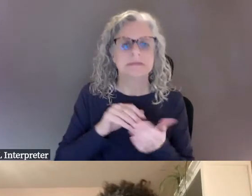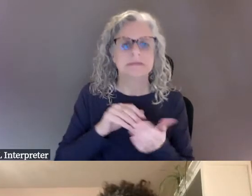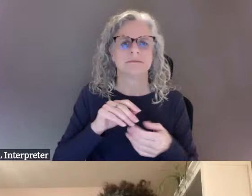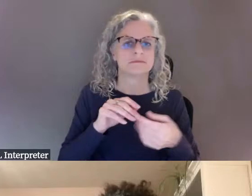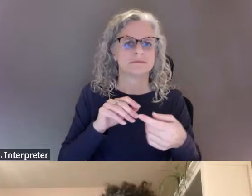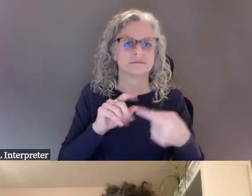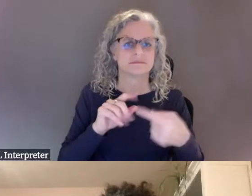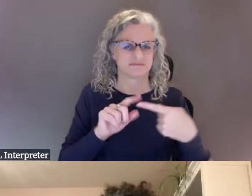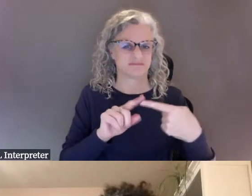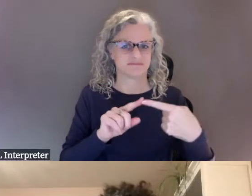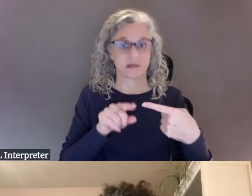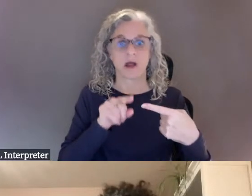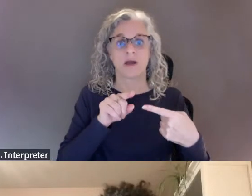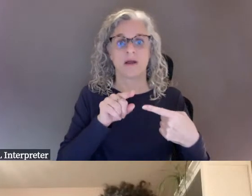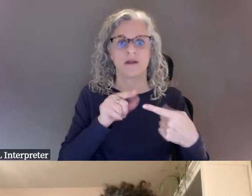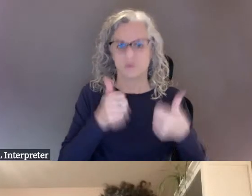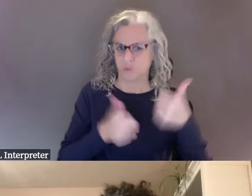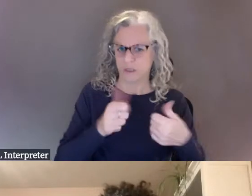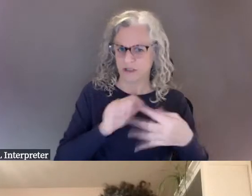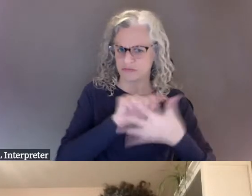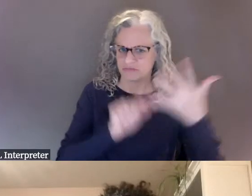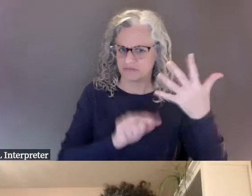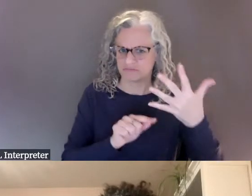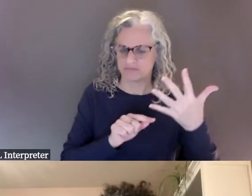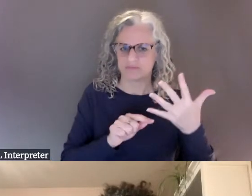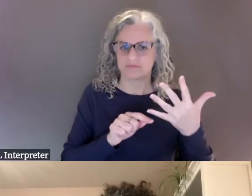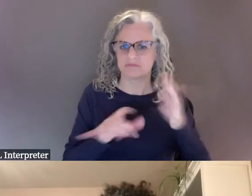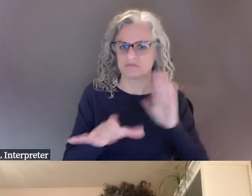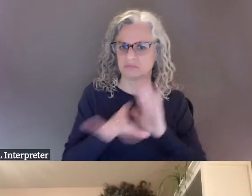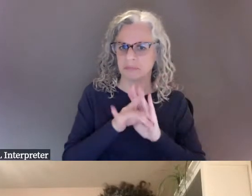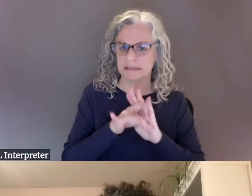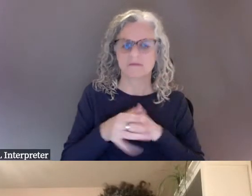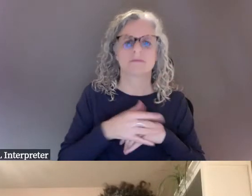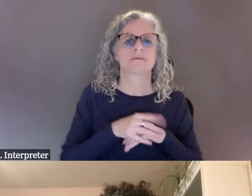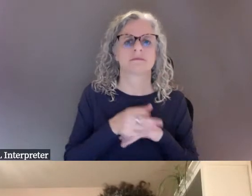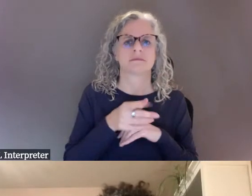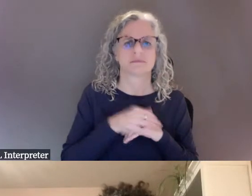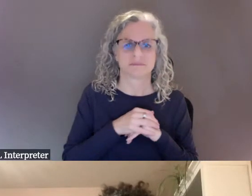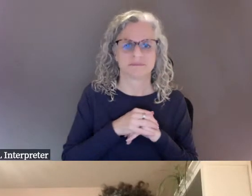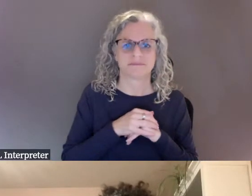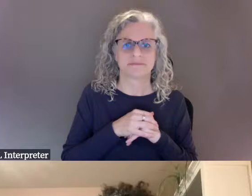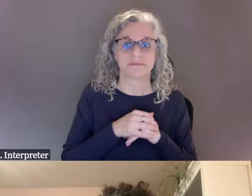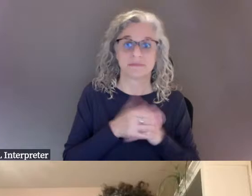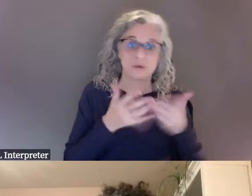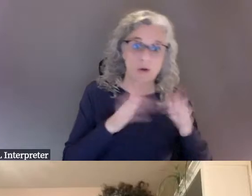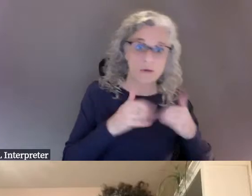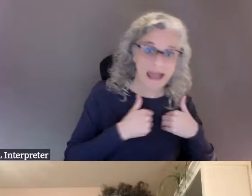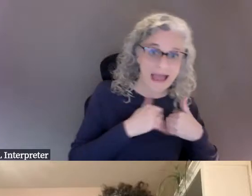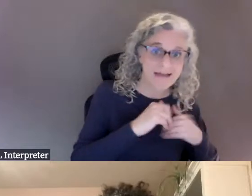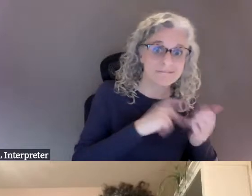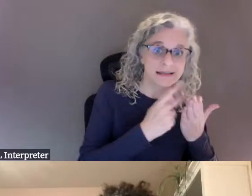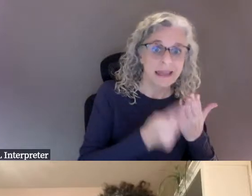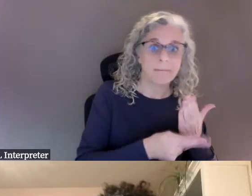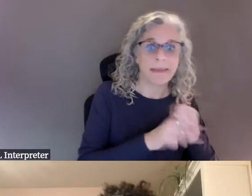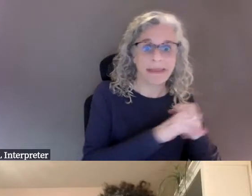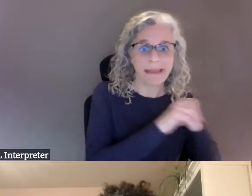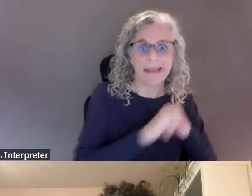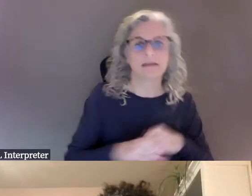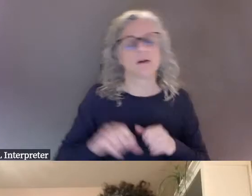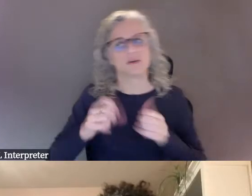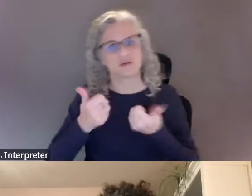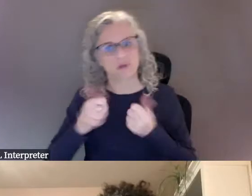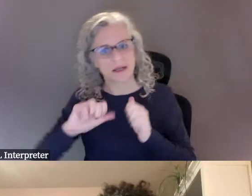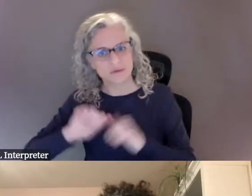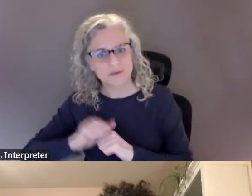campaign, supporting existing campaigns, or if you're just here to learn, to just help us get a better sense of who's in the room and what questions we